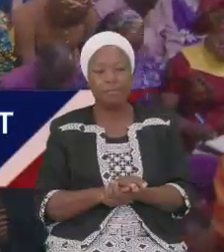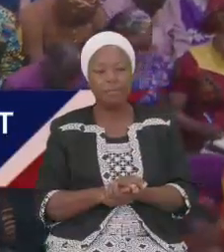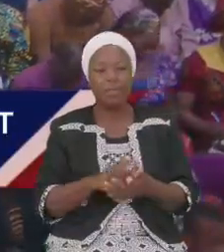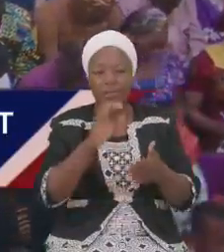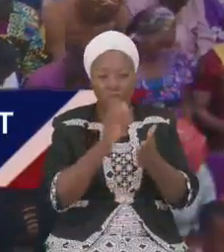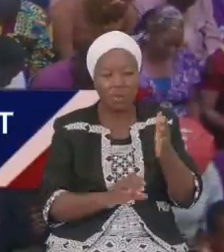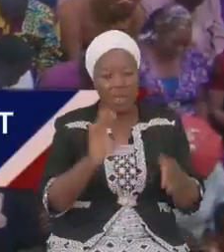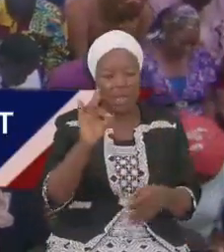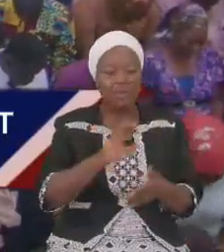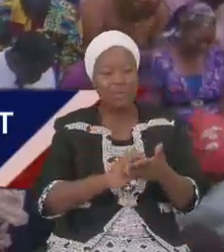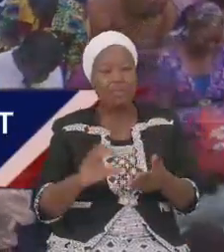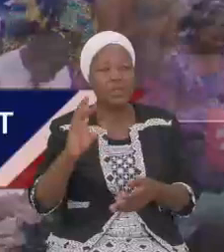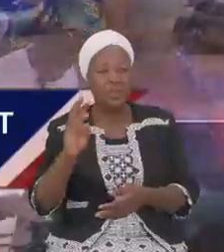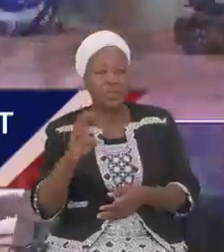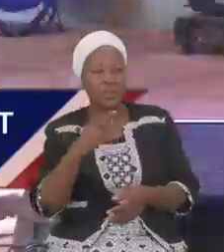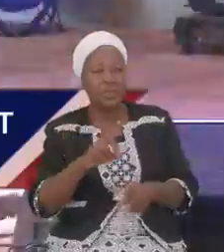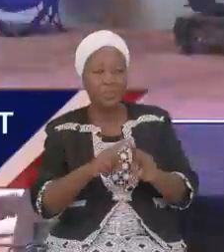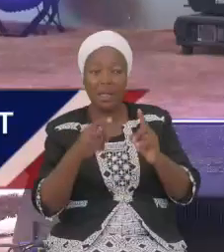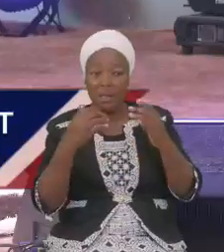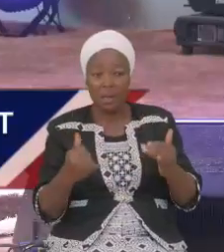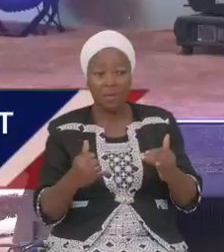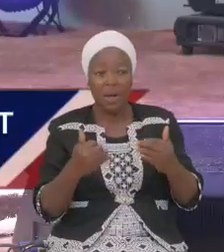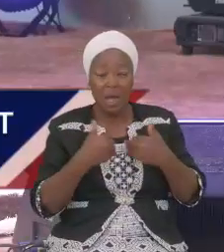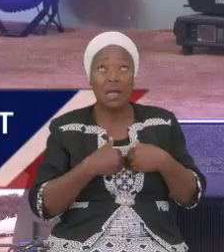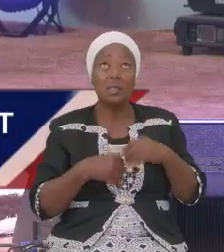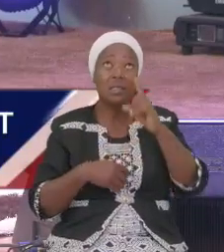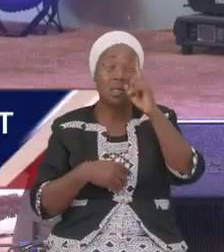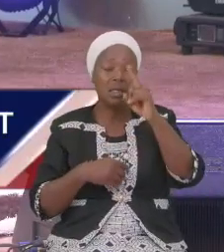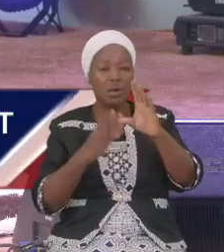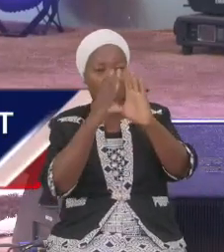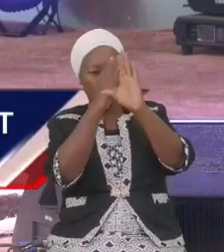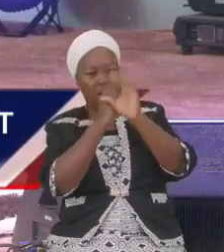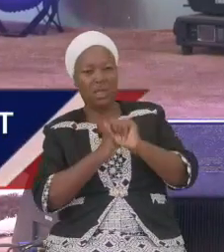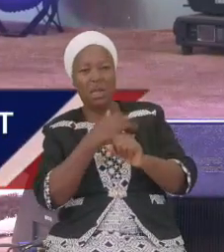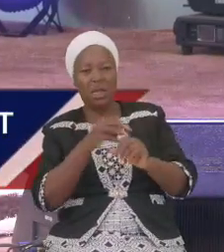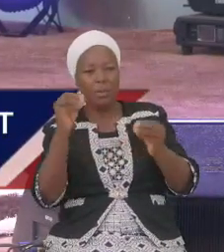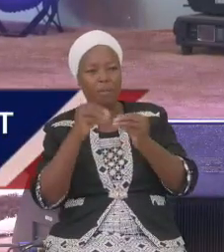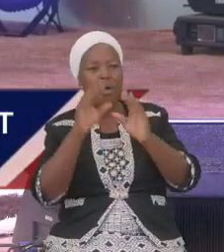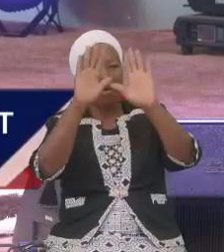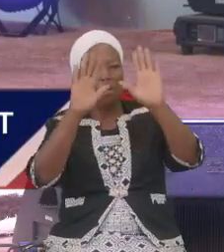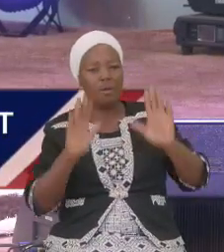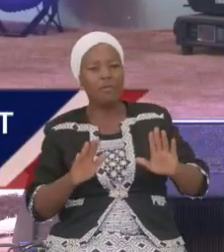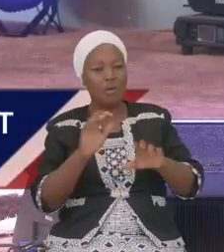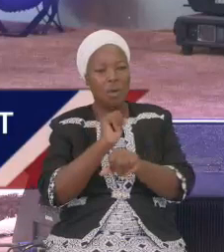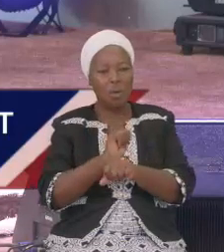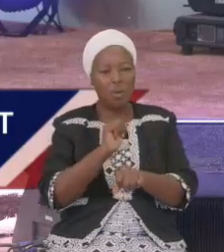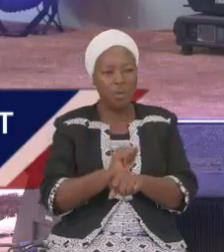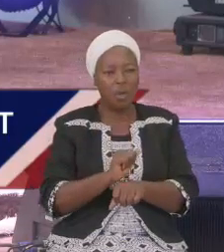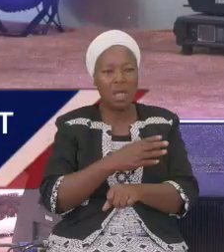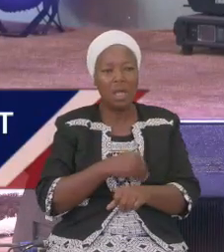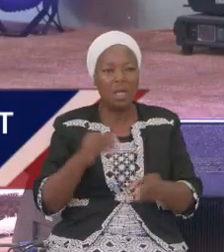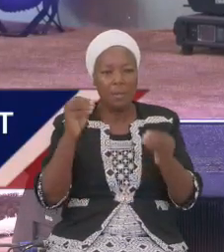It says, "But now, as he obtained a more excellent ministry," a